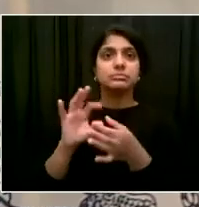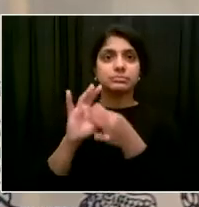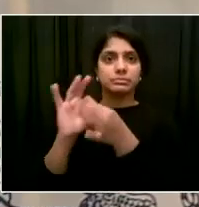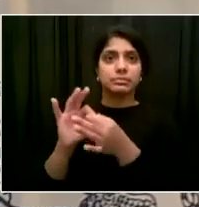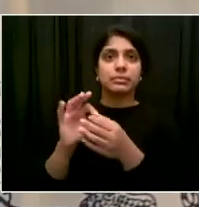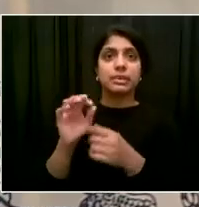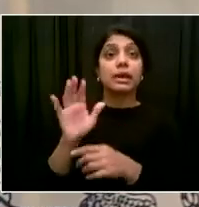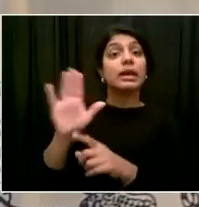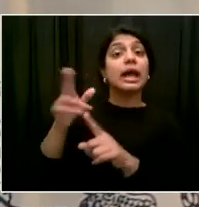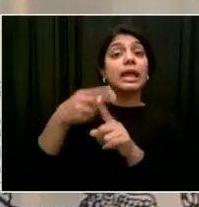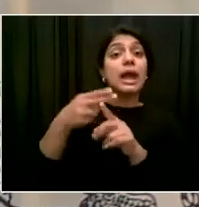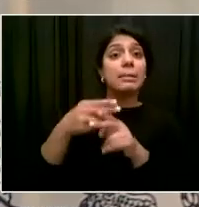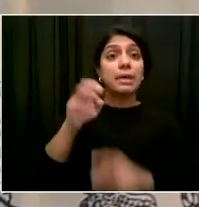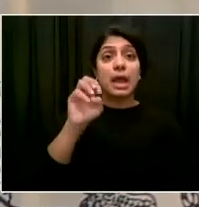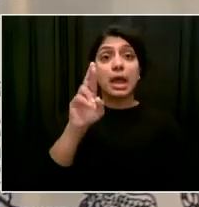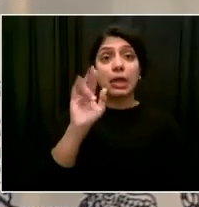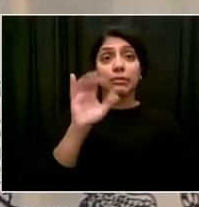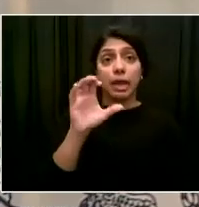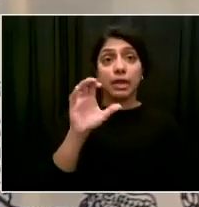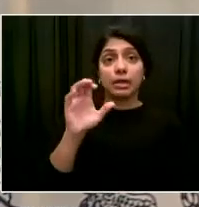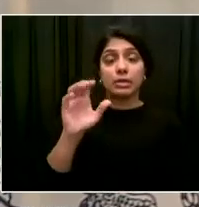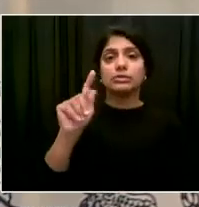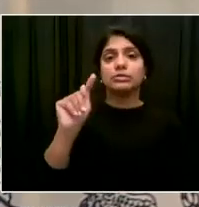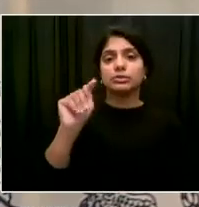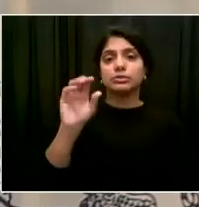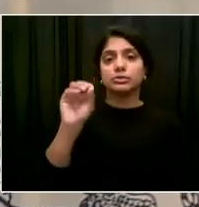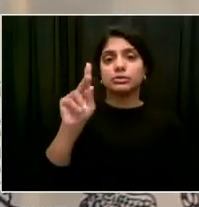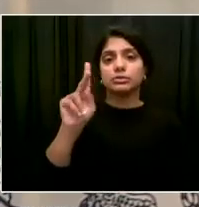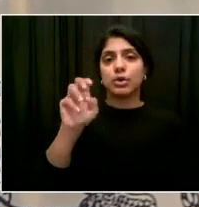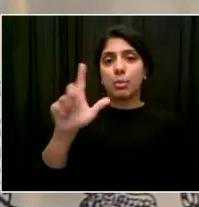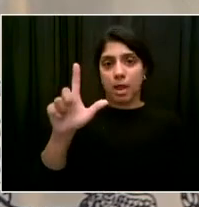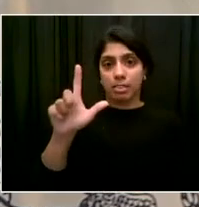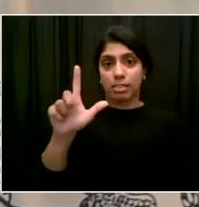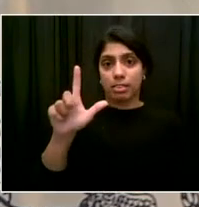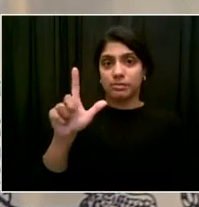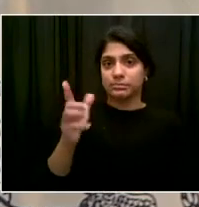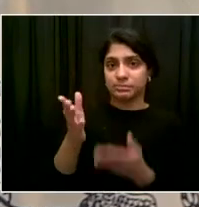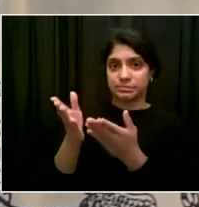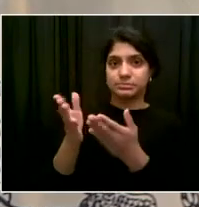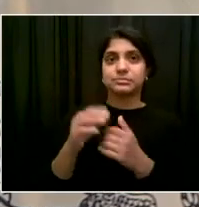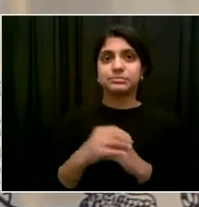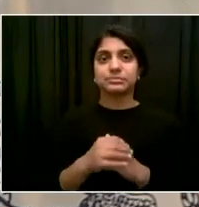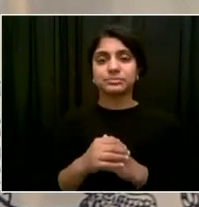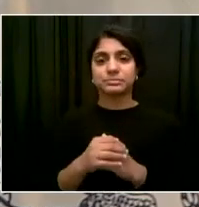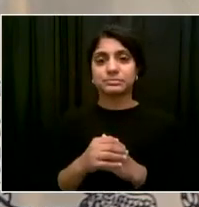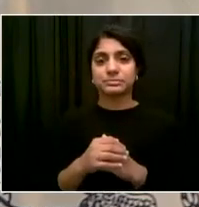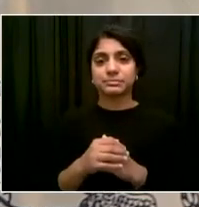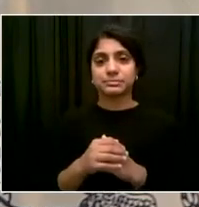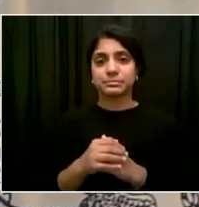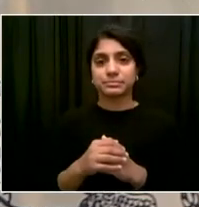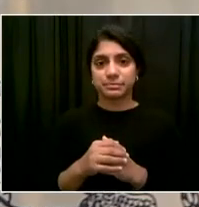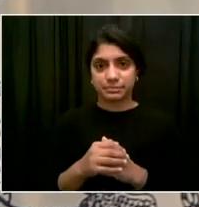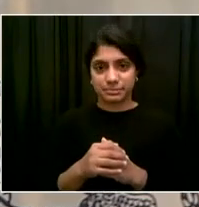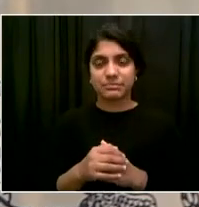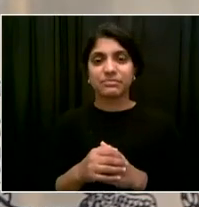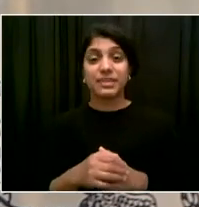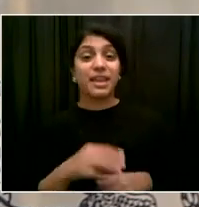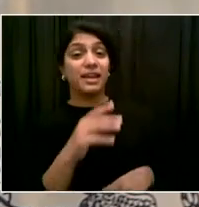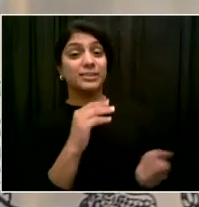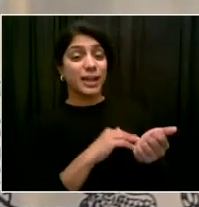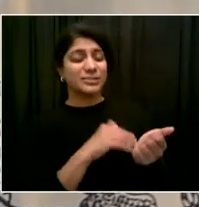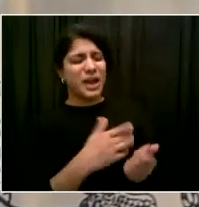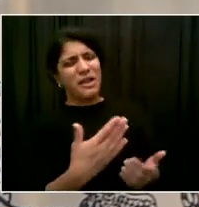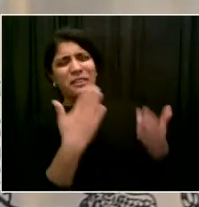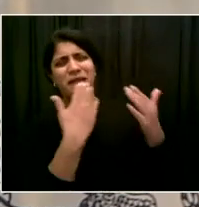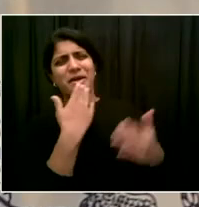Thank you, Mayor de Blasio. I'm thrilled to join you, and I have to commend you for your efforts on this incentive program